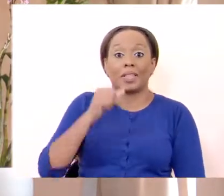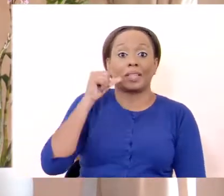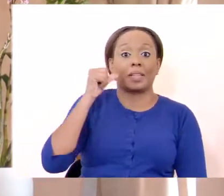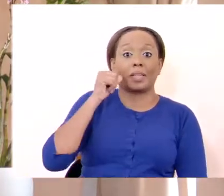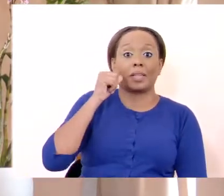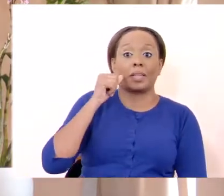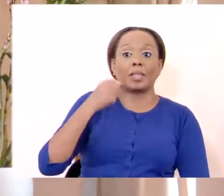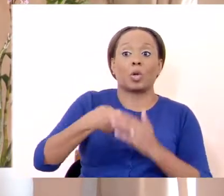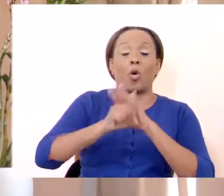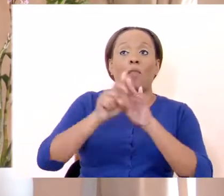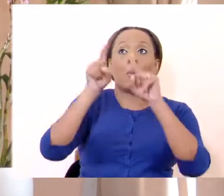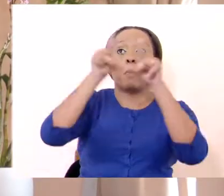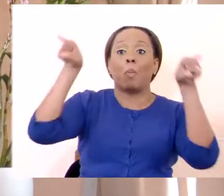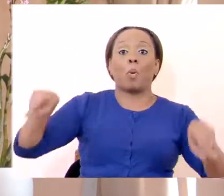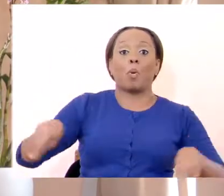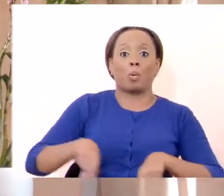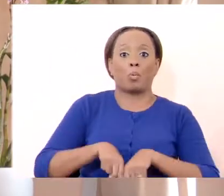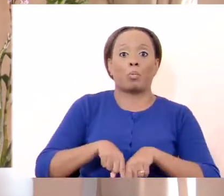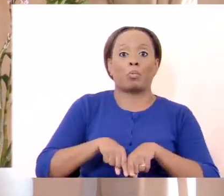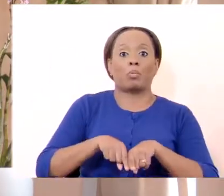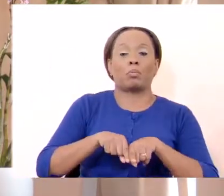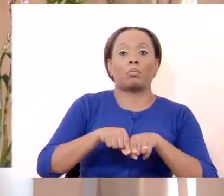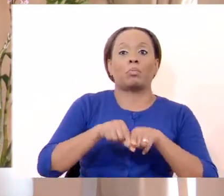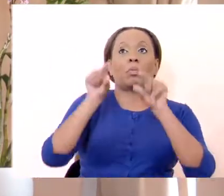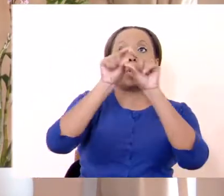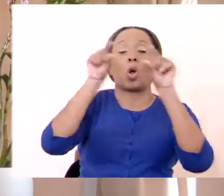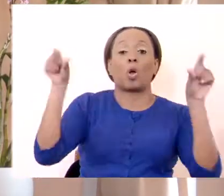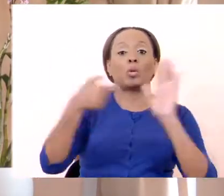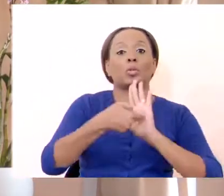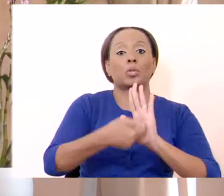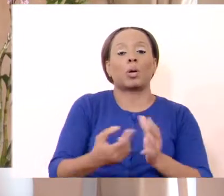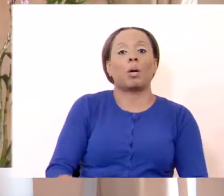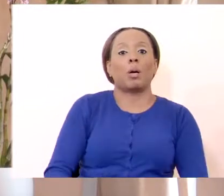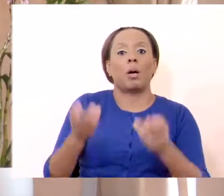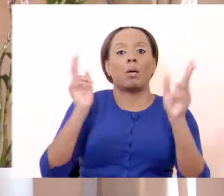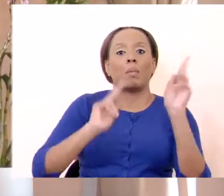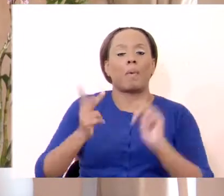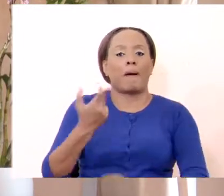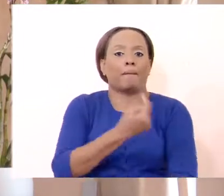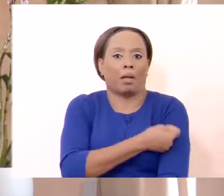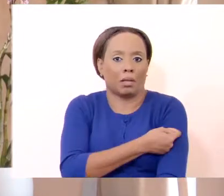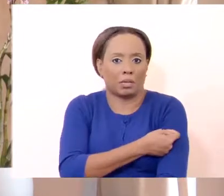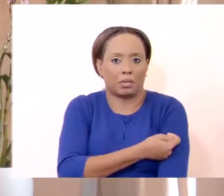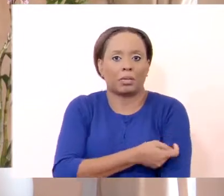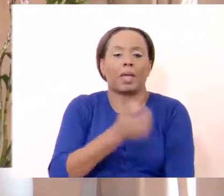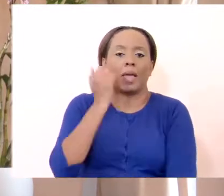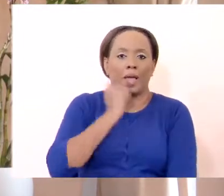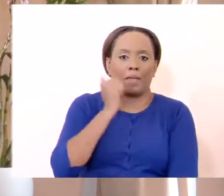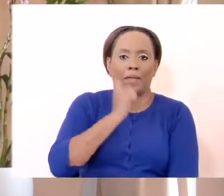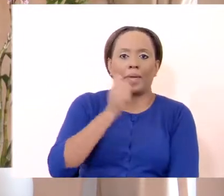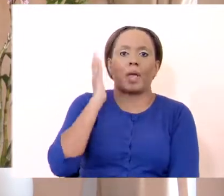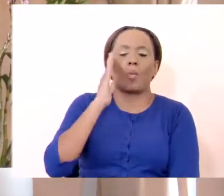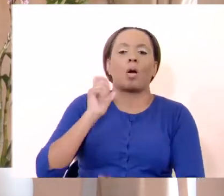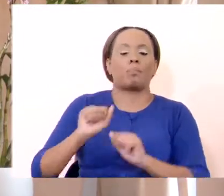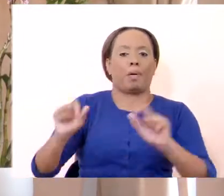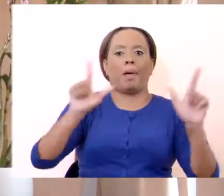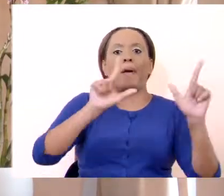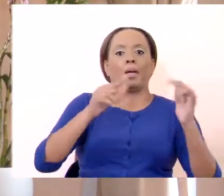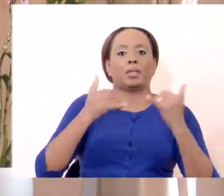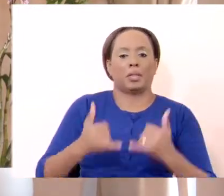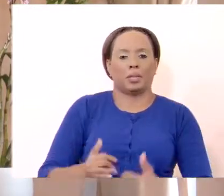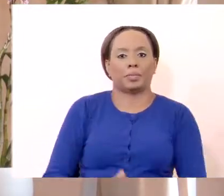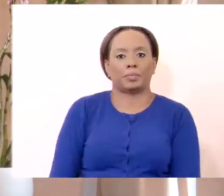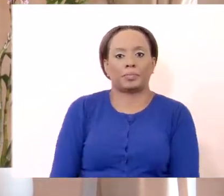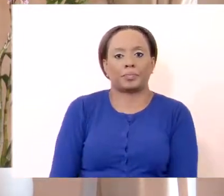numbers for the first time and will hereafter reflect the daily vaccination numbers. And I want to say a word to